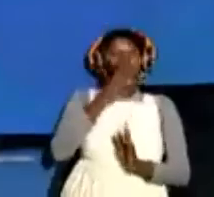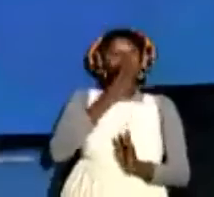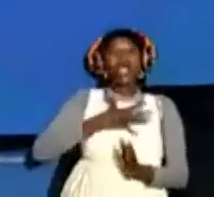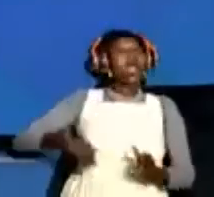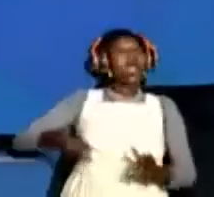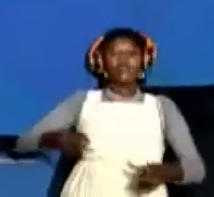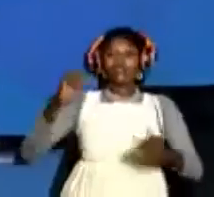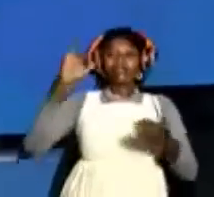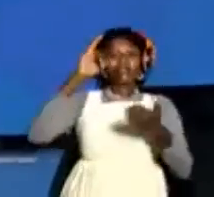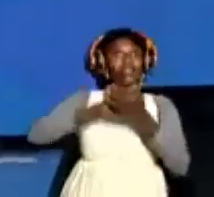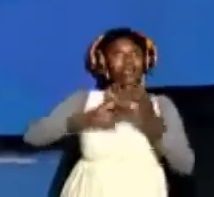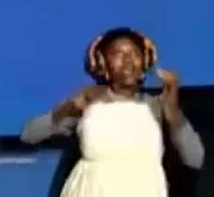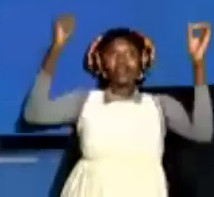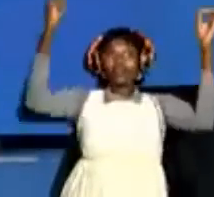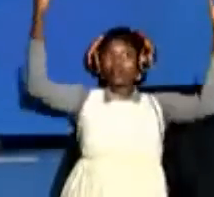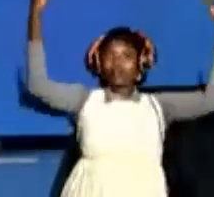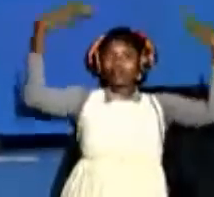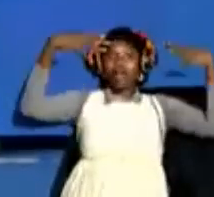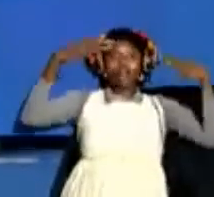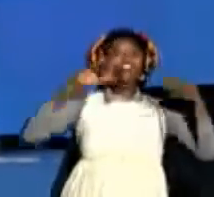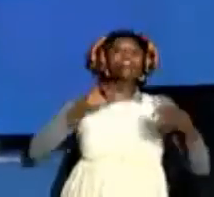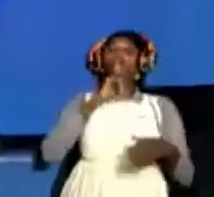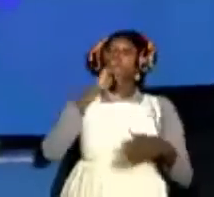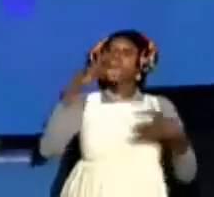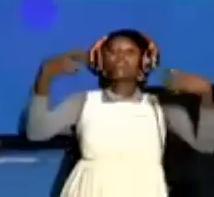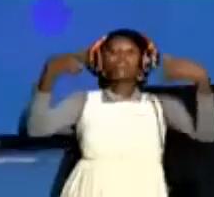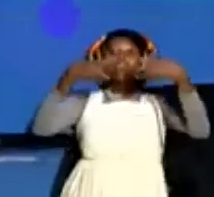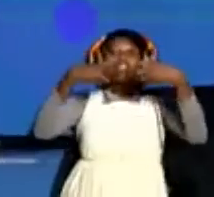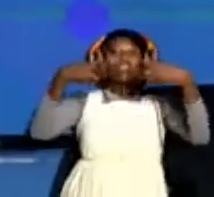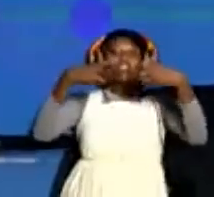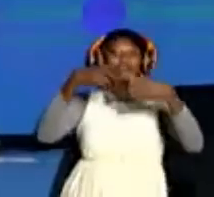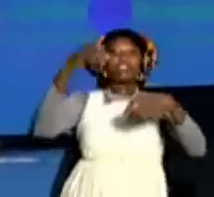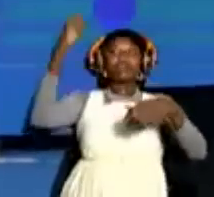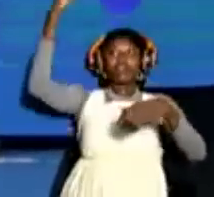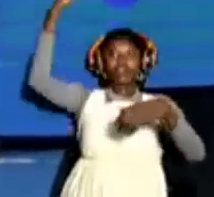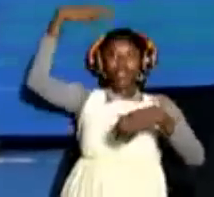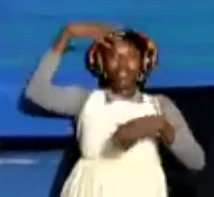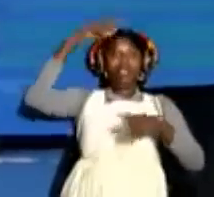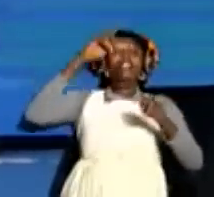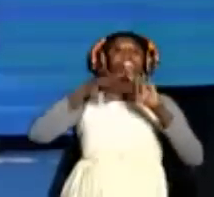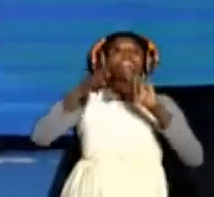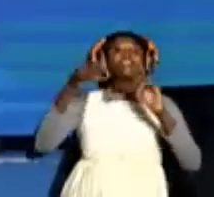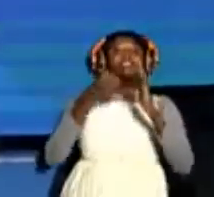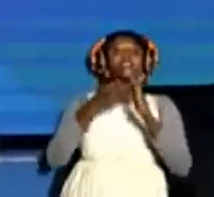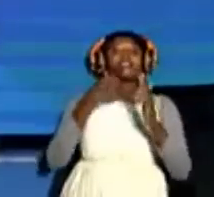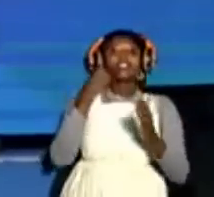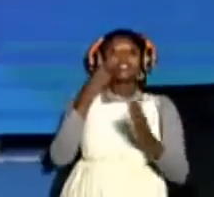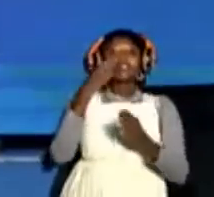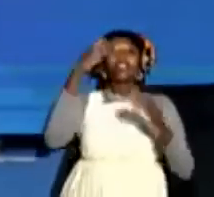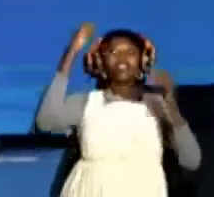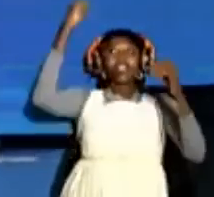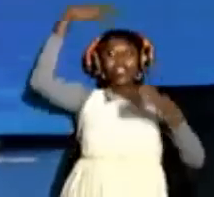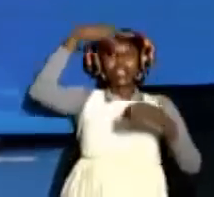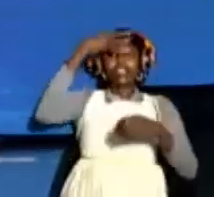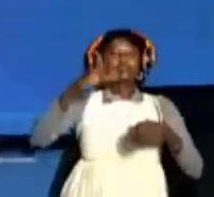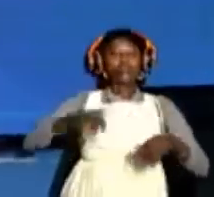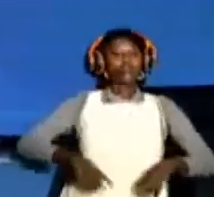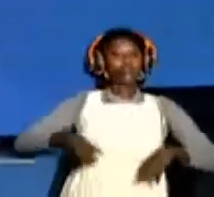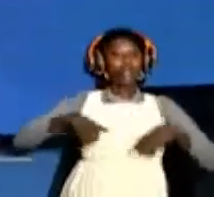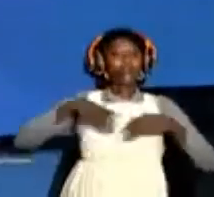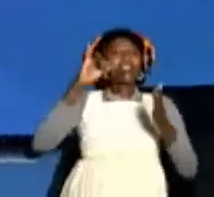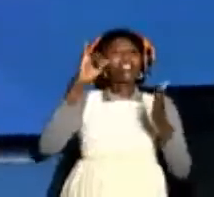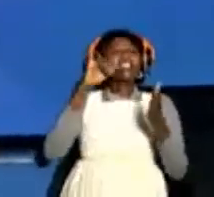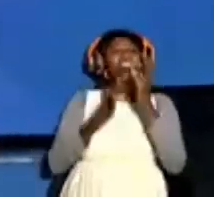is not moonlight, it's not electric light, it is the light of life. If that is